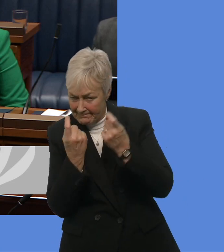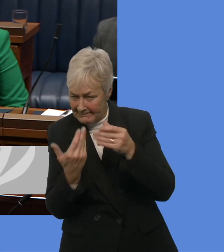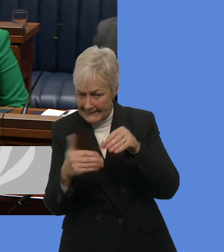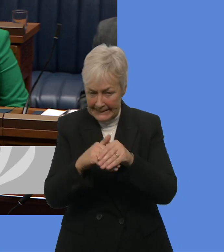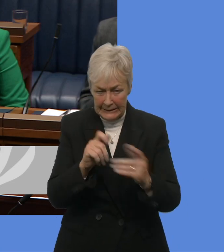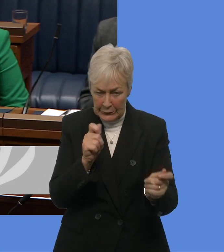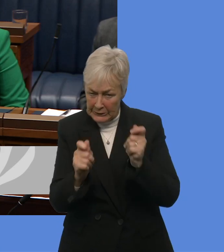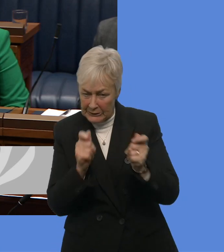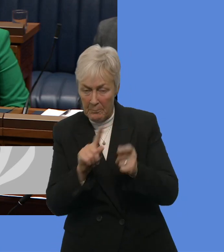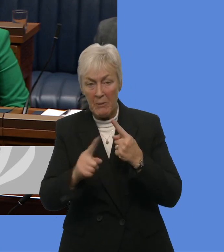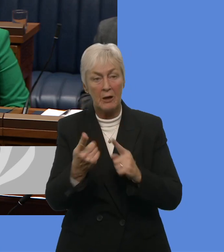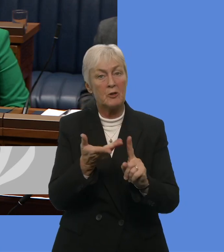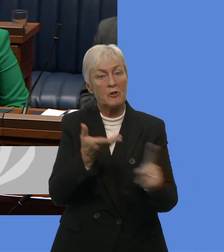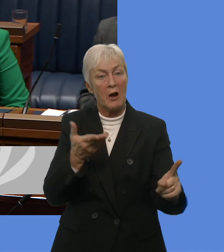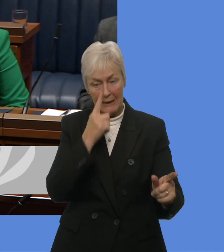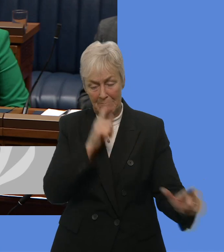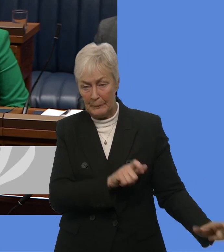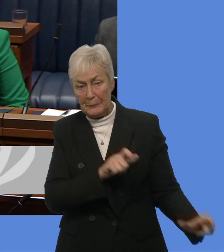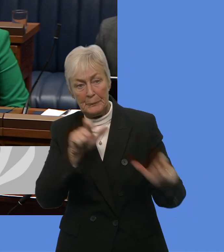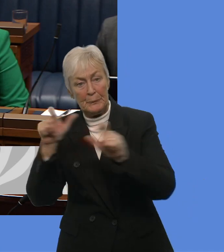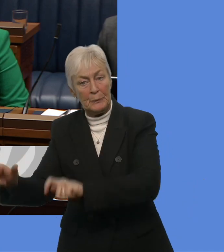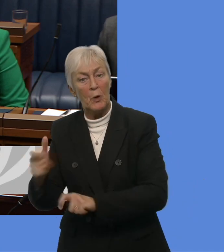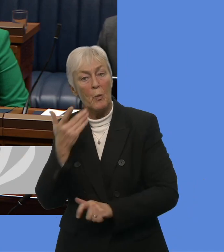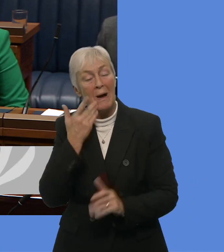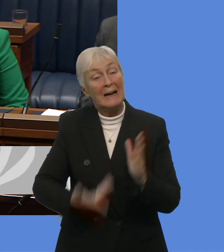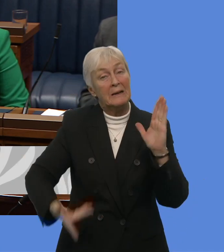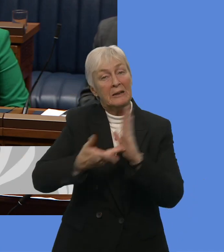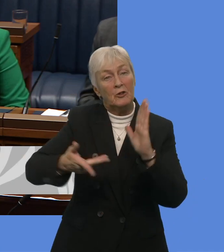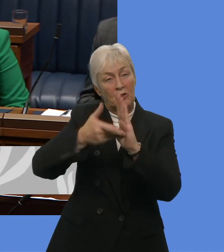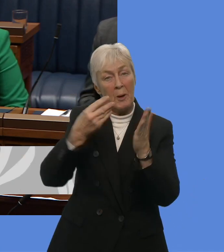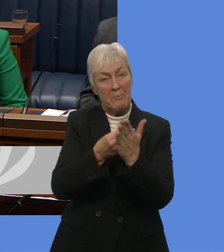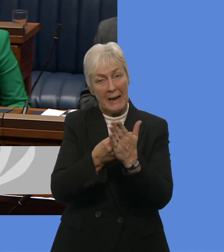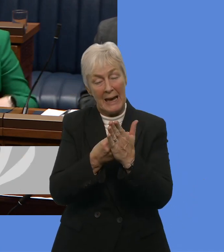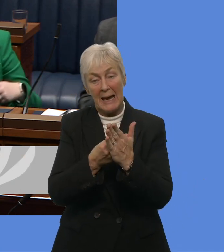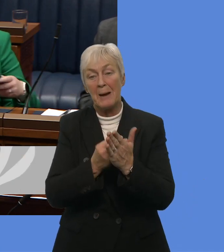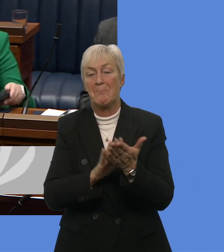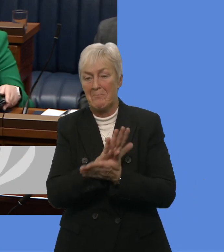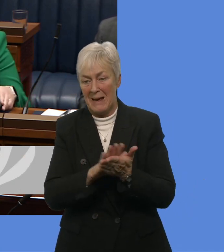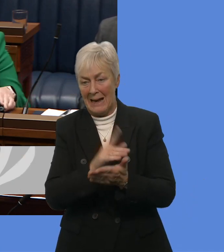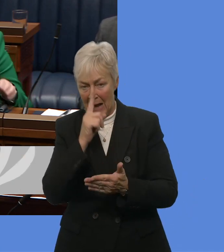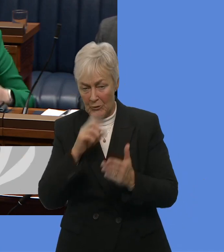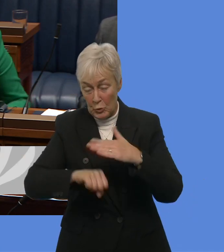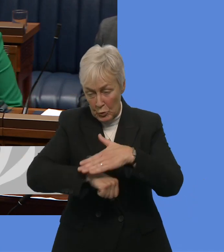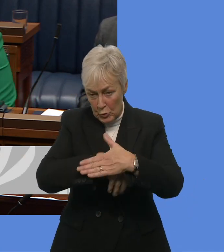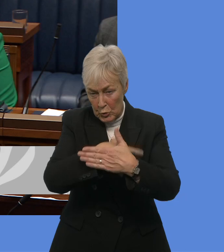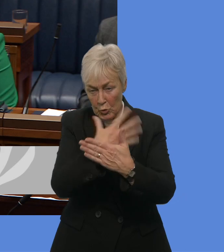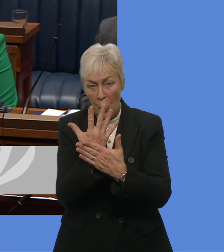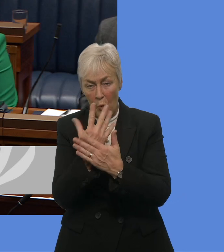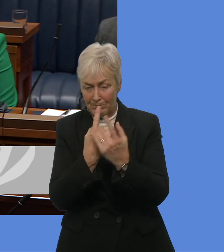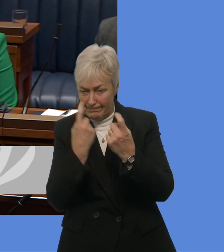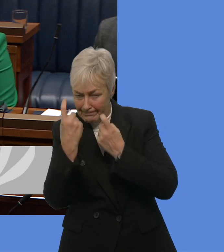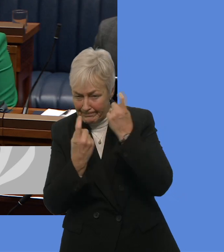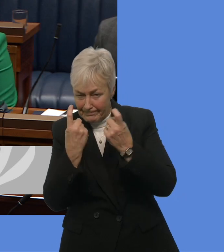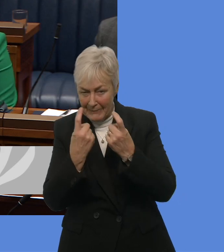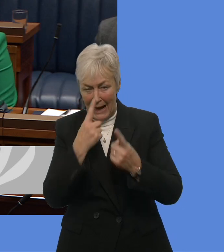but also that those targets are scalable, that when additional money is available, then we are able to grow our ambition in terms of